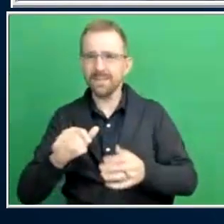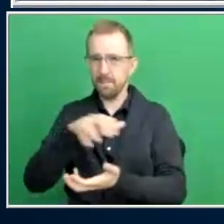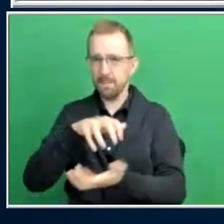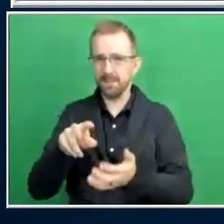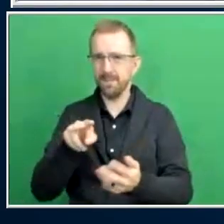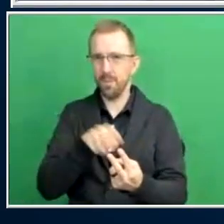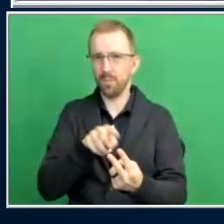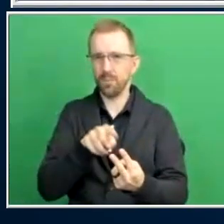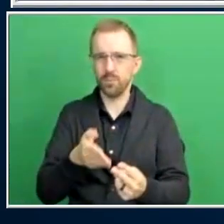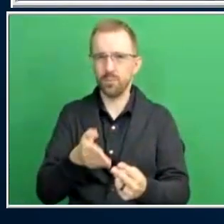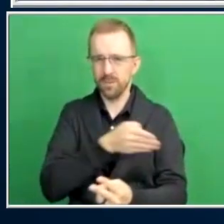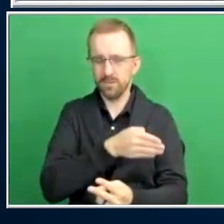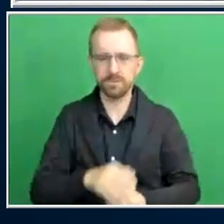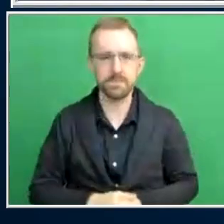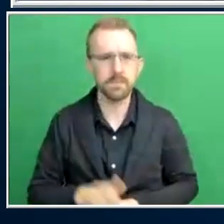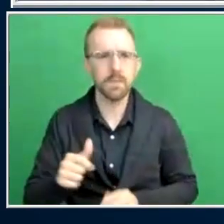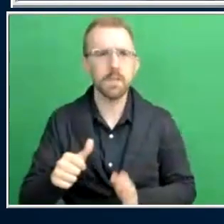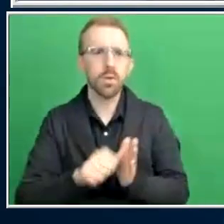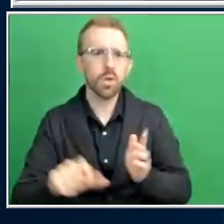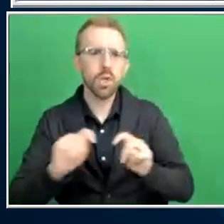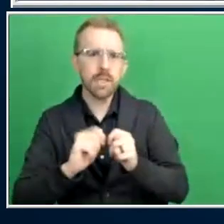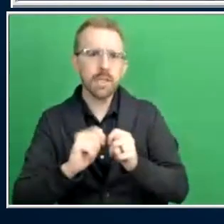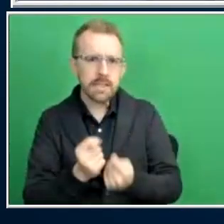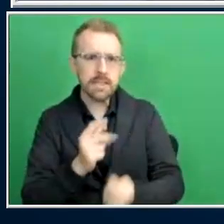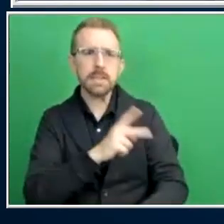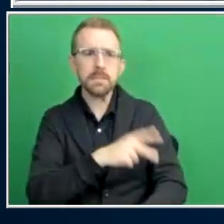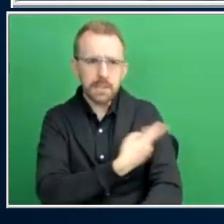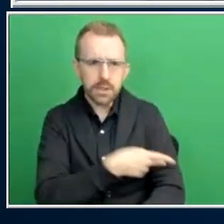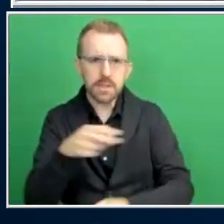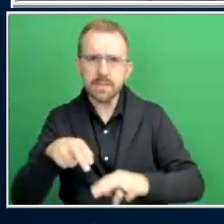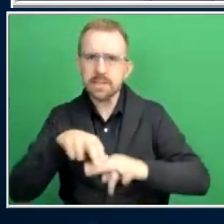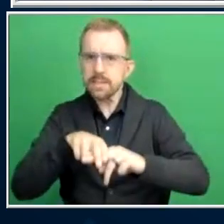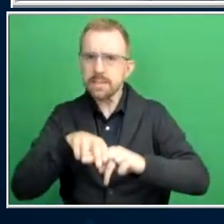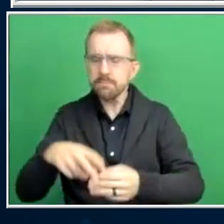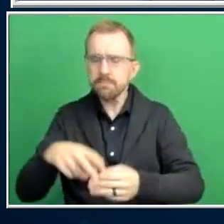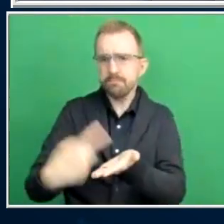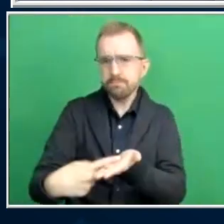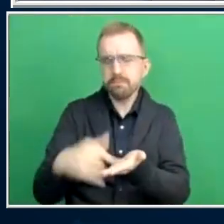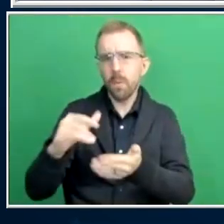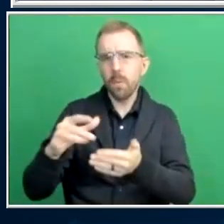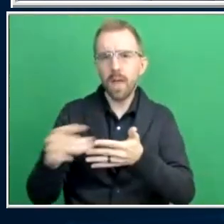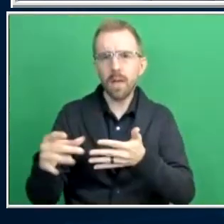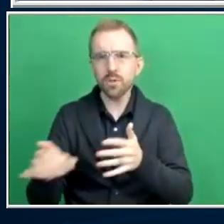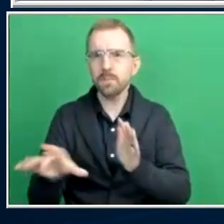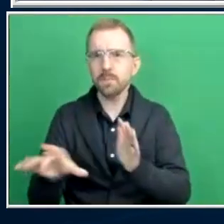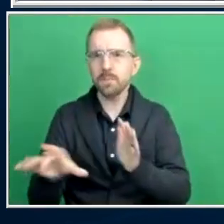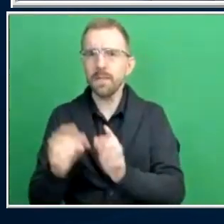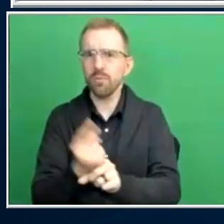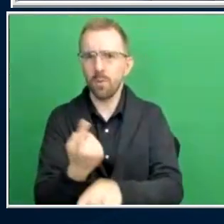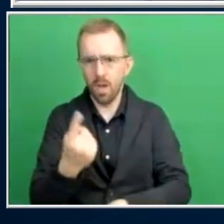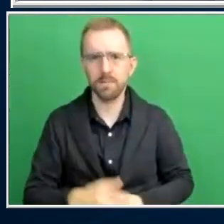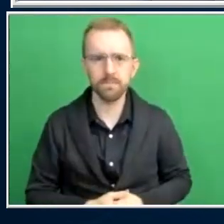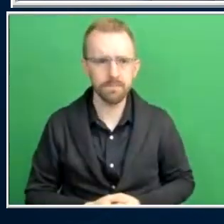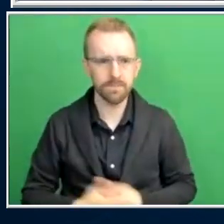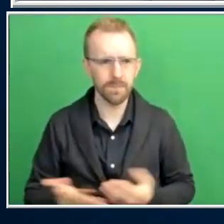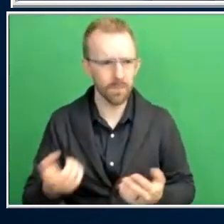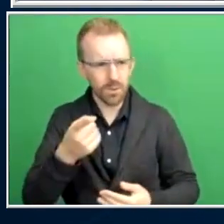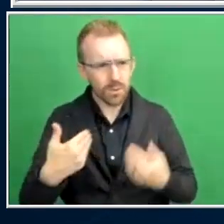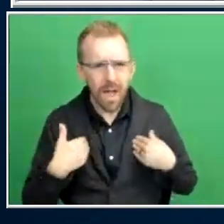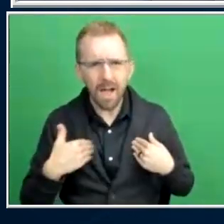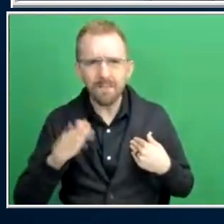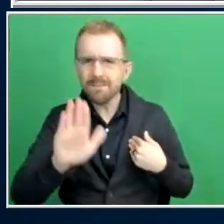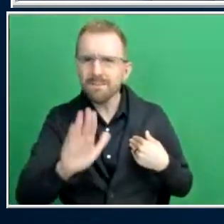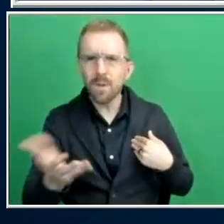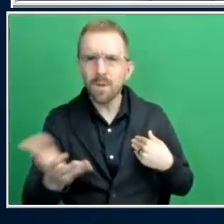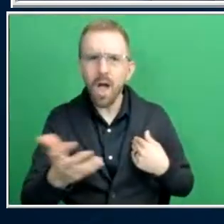the surgical team with the patients. Sit down, talk about those options, pick the right one. Yeah, absolutely. Which one did you have? I